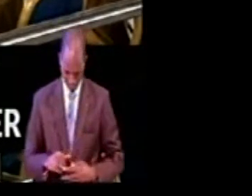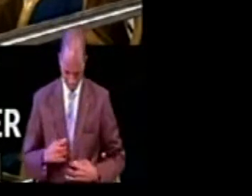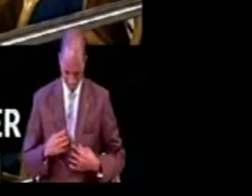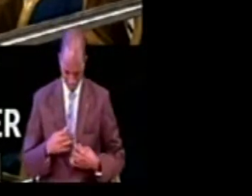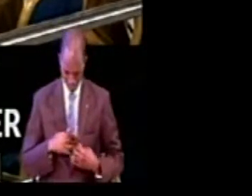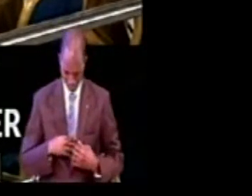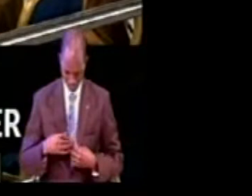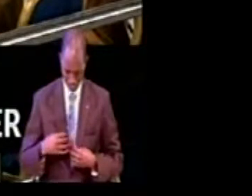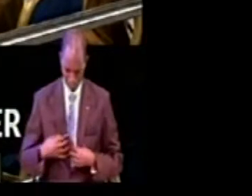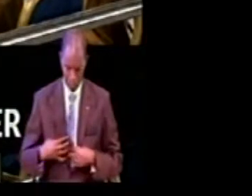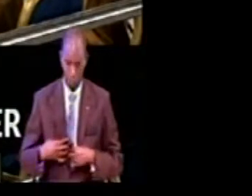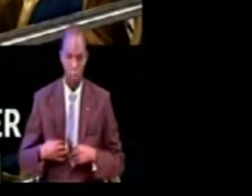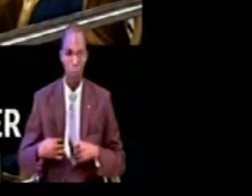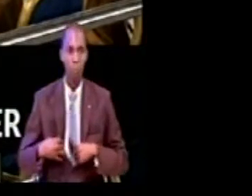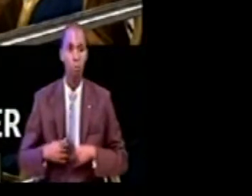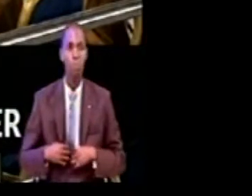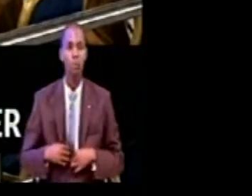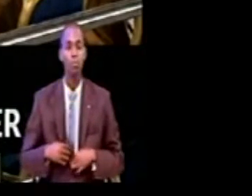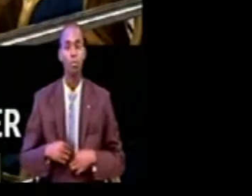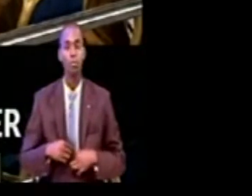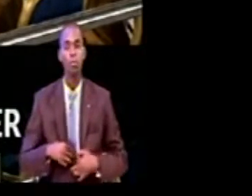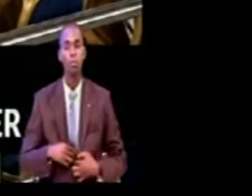and adore